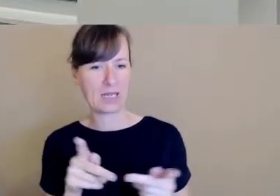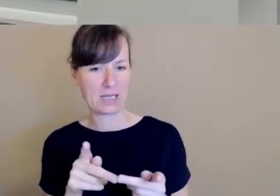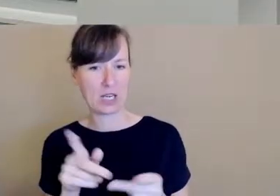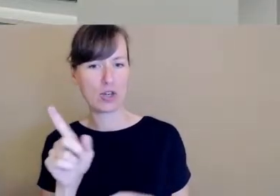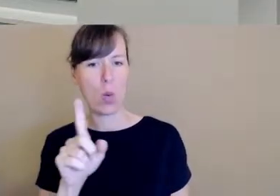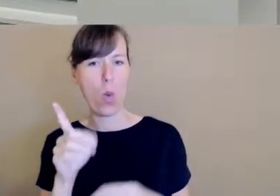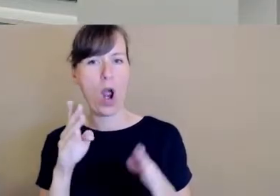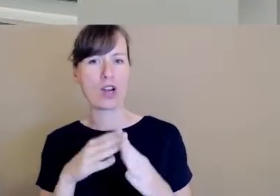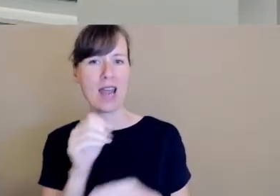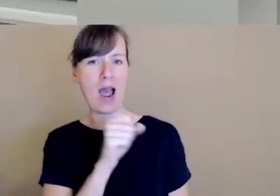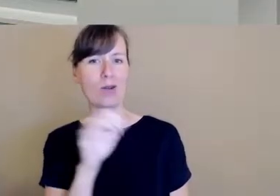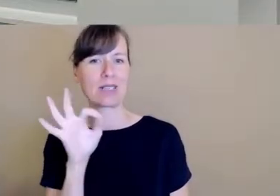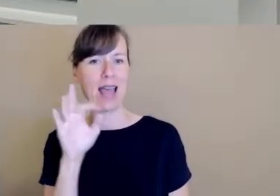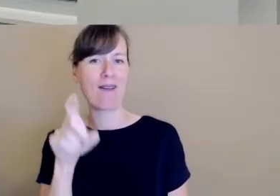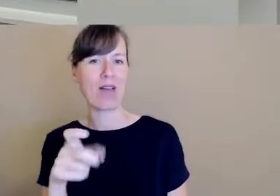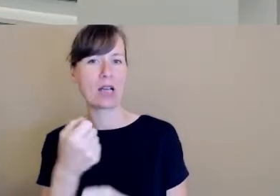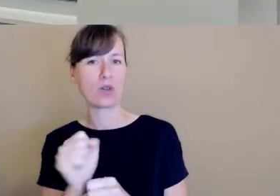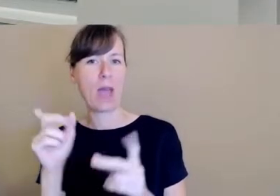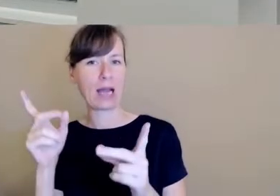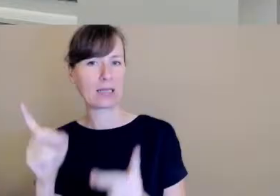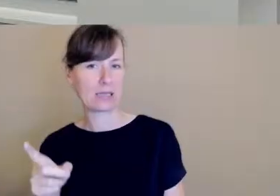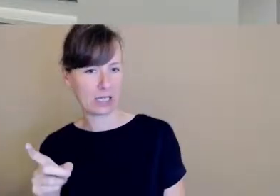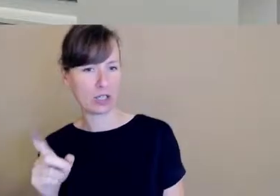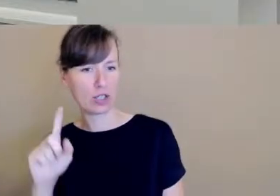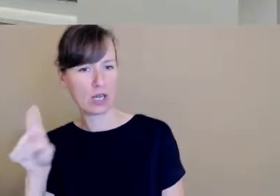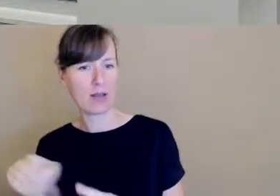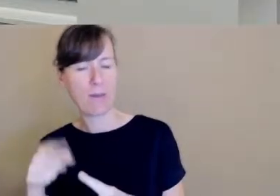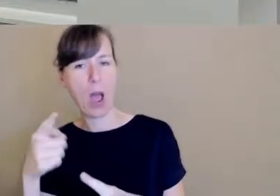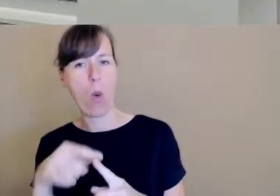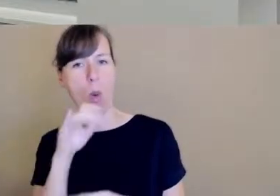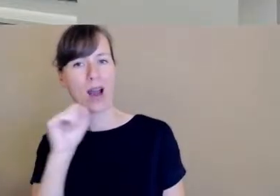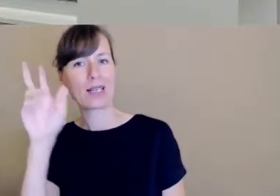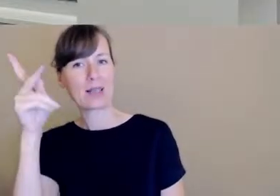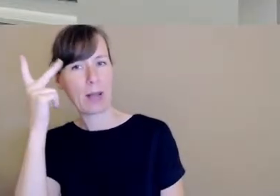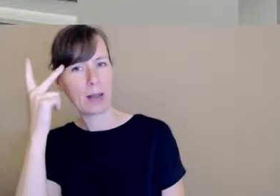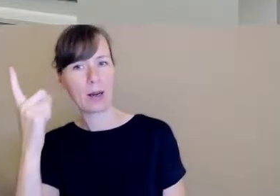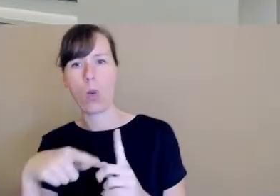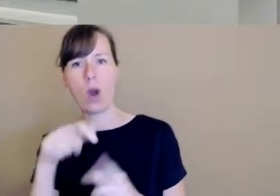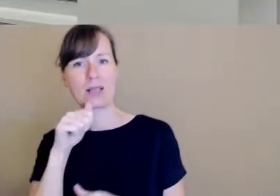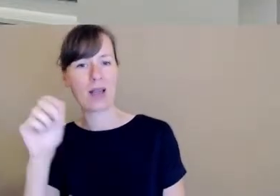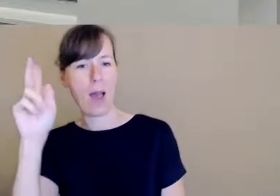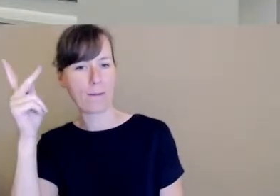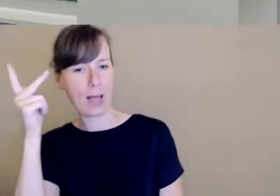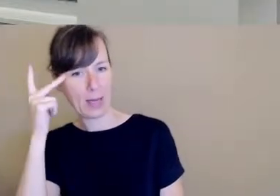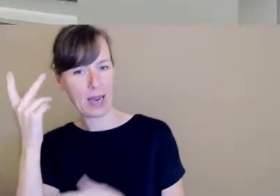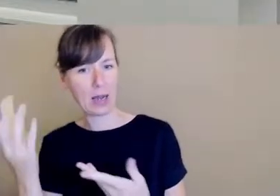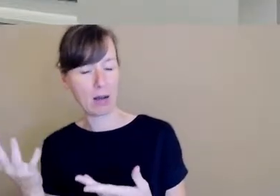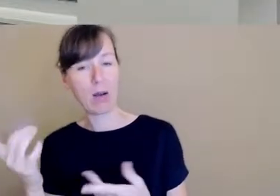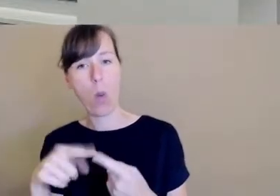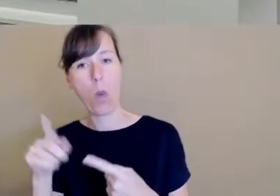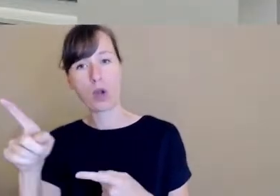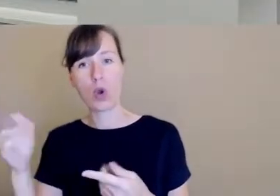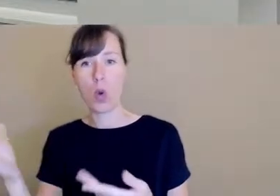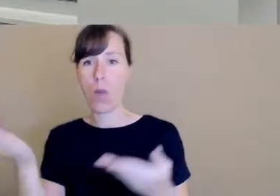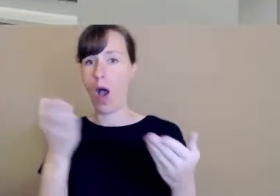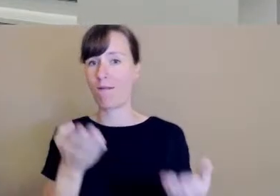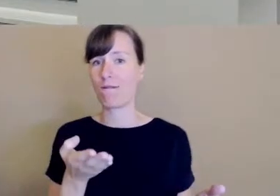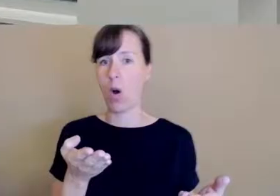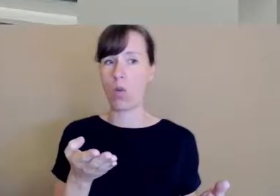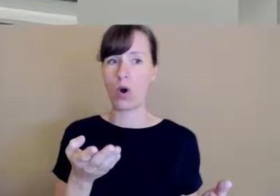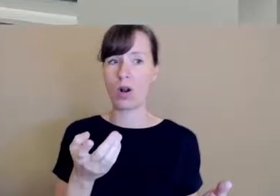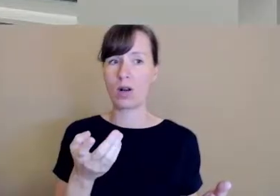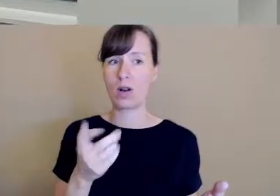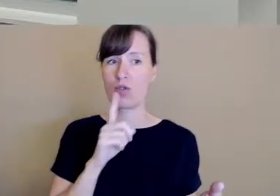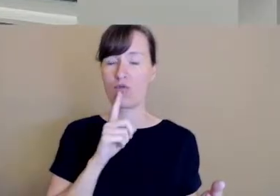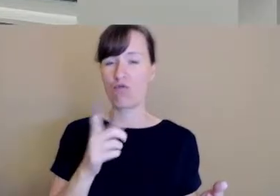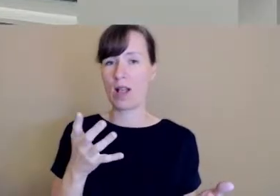needs to make decisions about what is political, what isn't political, these sorts of things. What you brought forward takes that